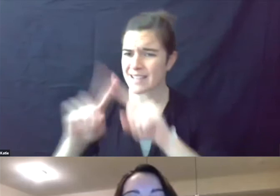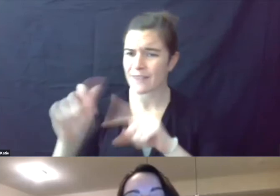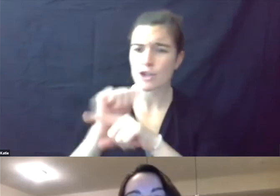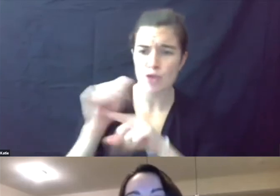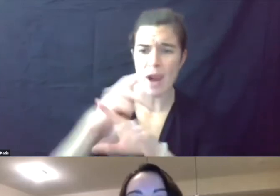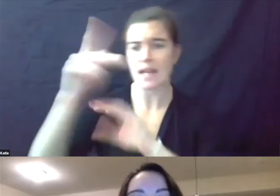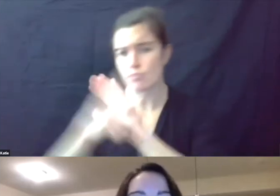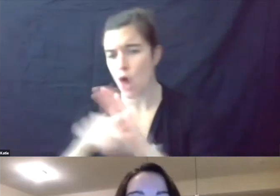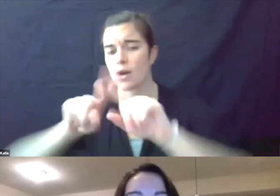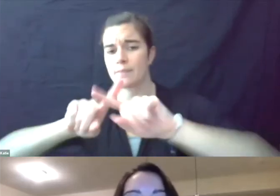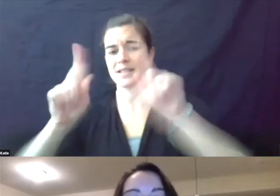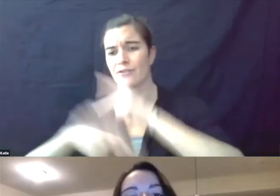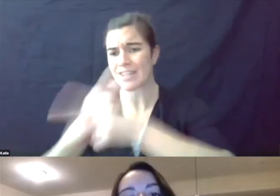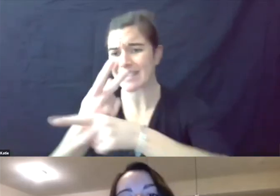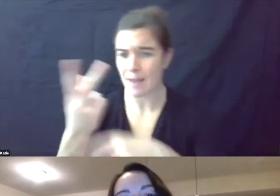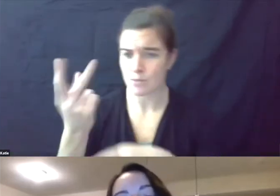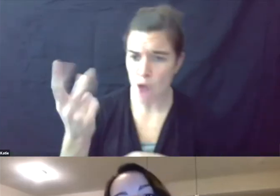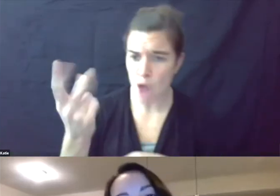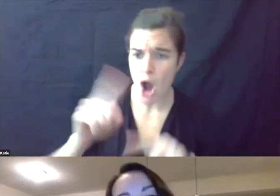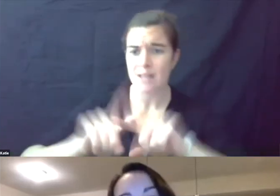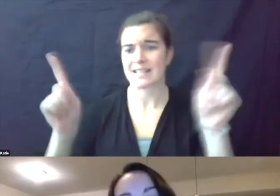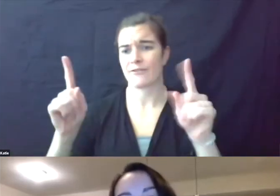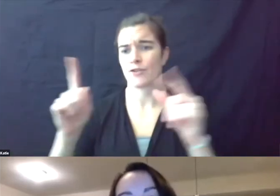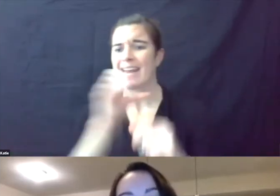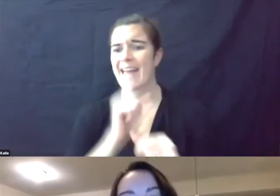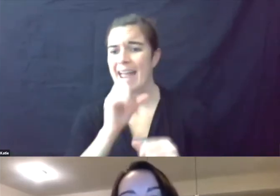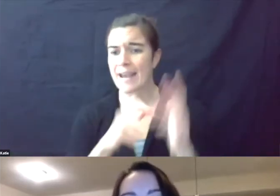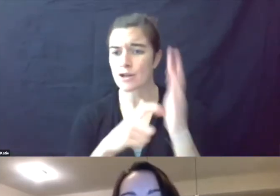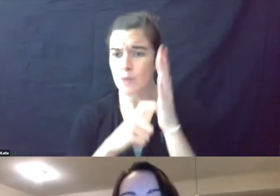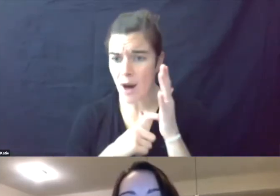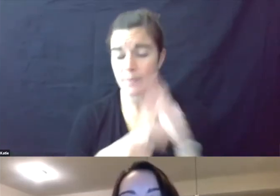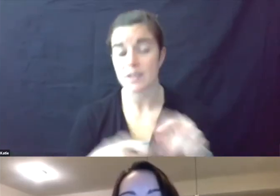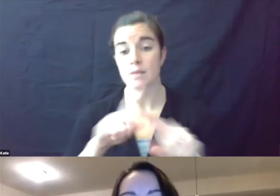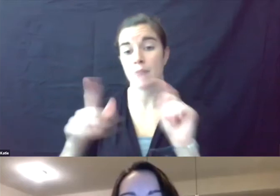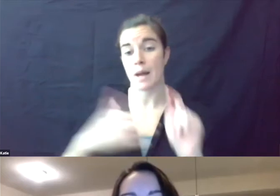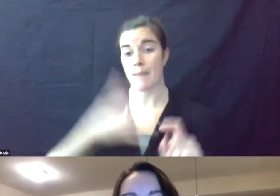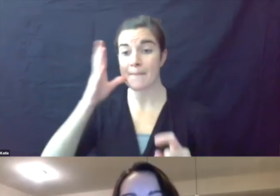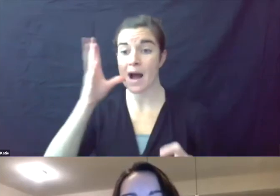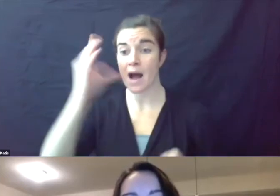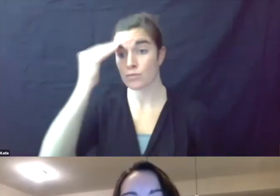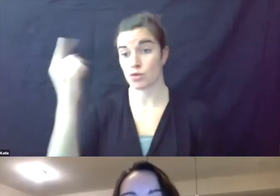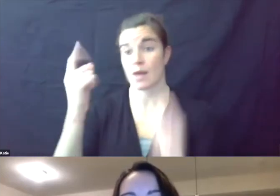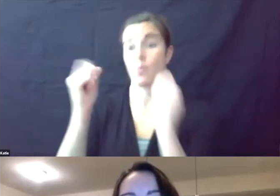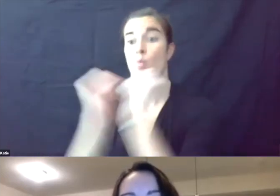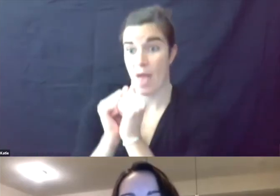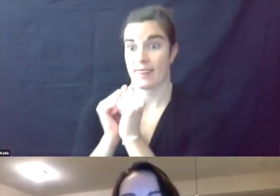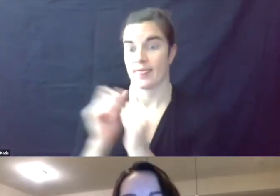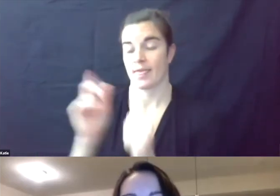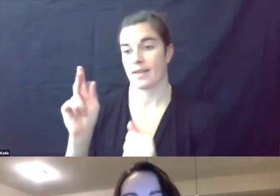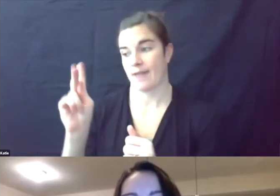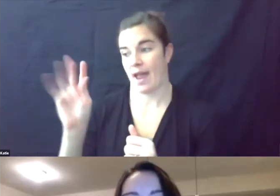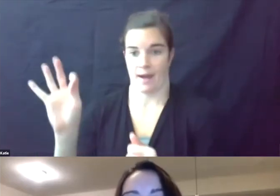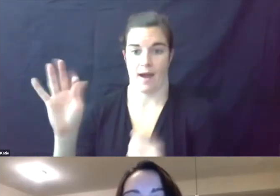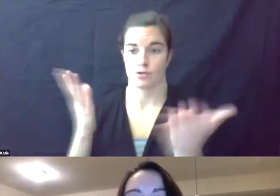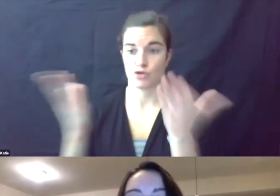dogs, different minimum age requirements. But my mom actually knew someone with the Canine Companions dog, and there were things about their program